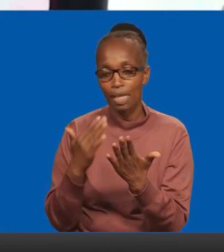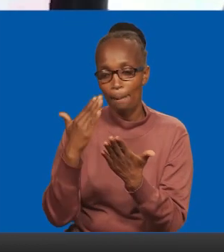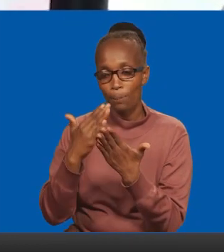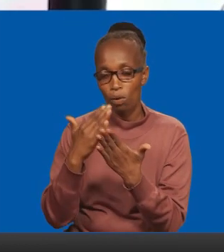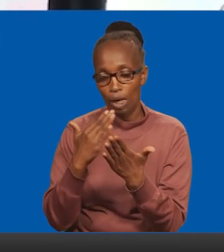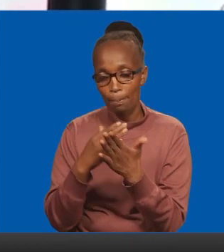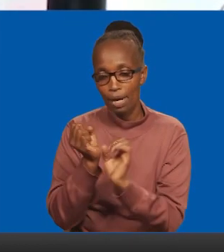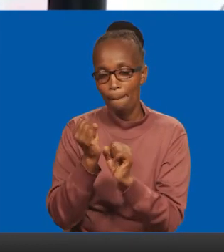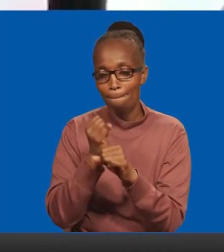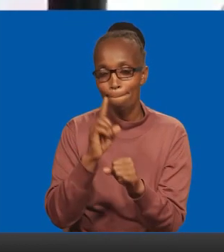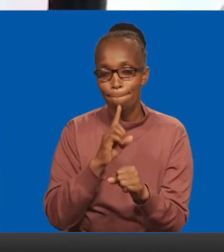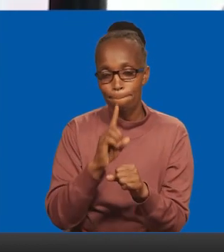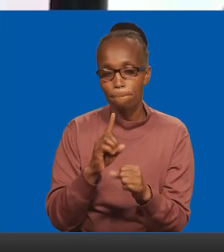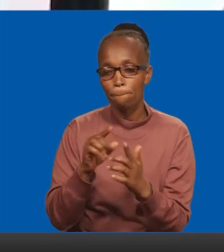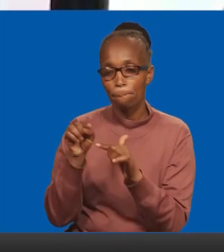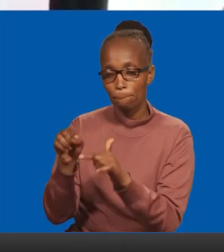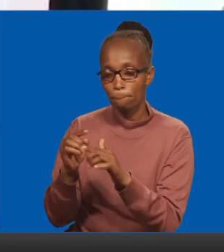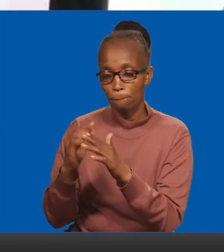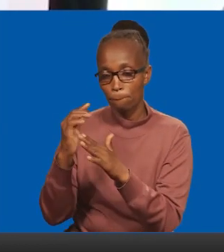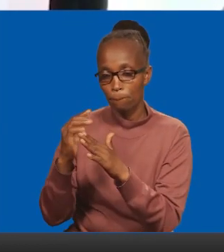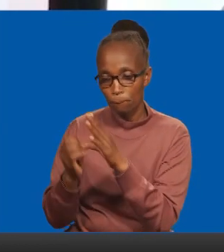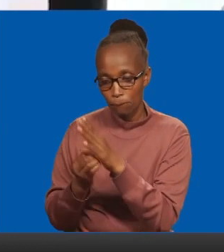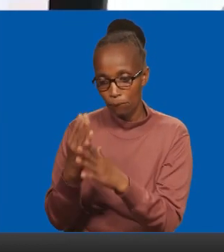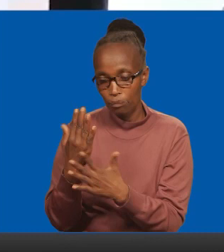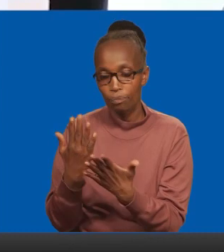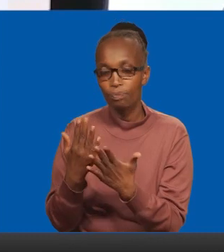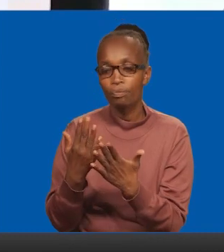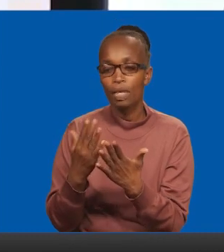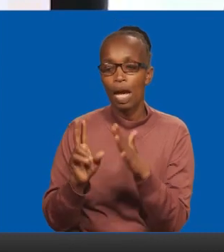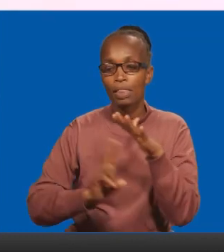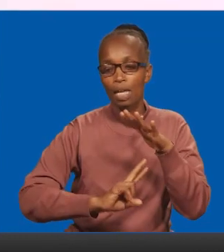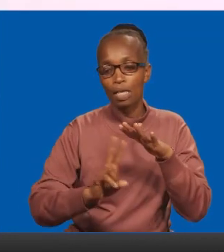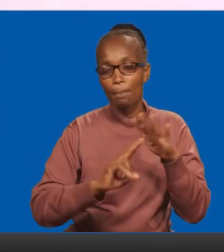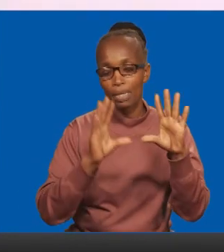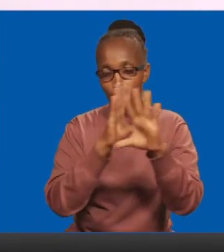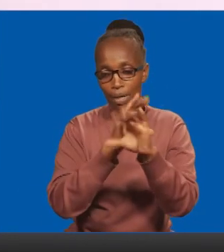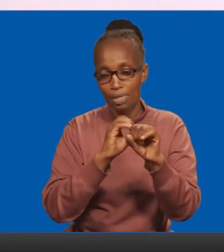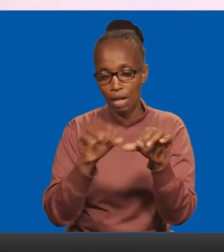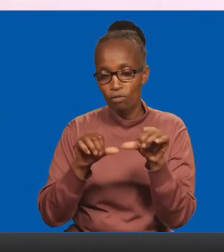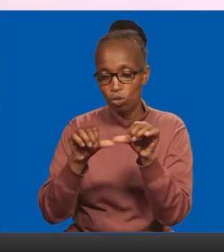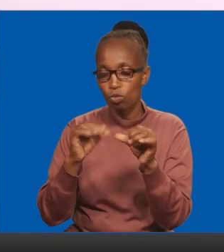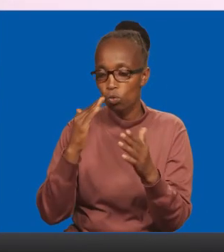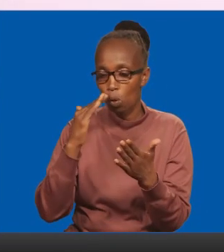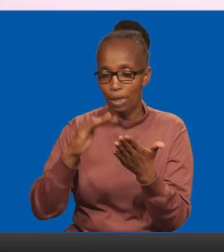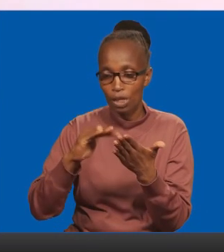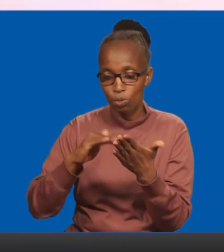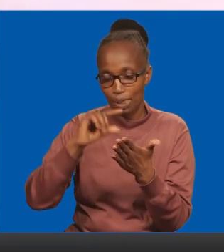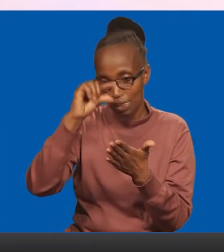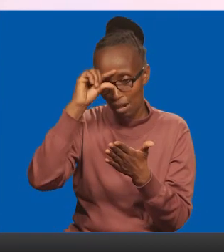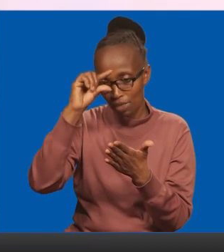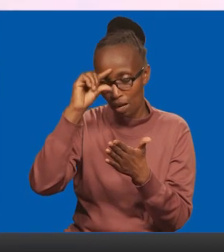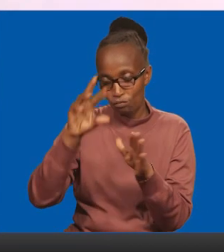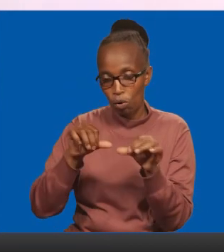program to enhance food production as one of the ways of reducing the cost of living. Aidha, naibu wa rais amewapongeza